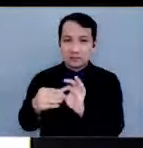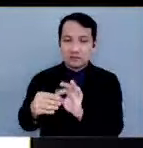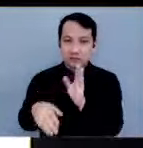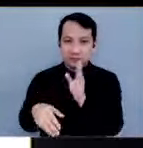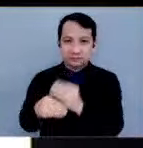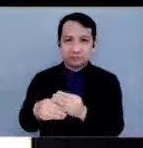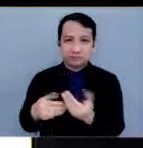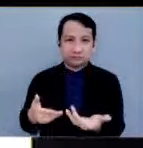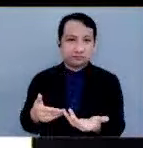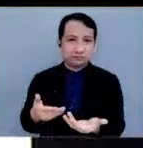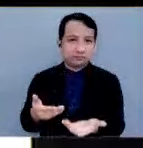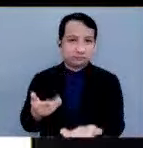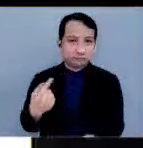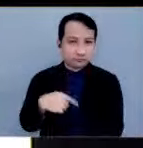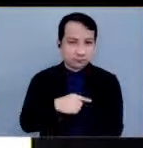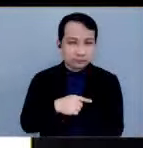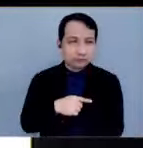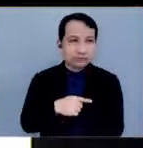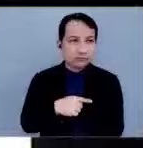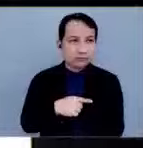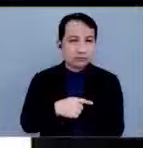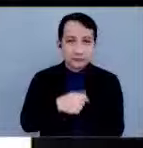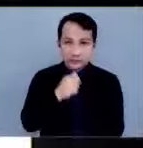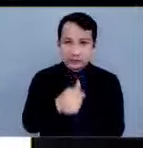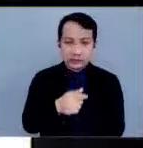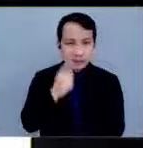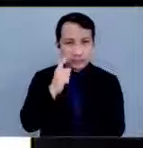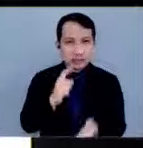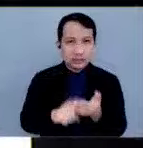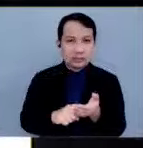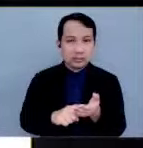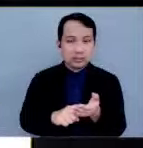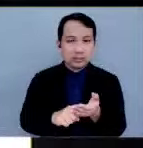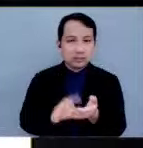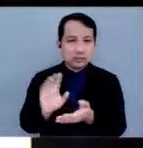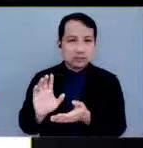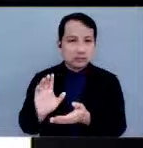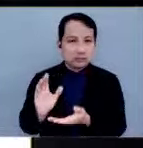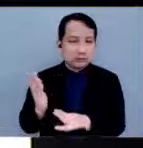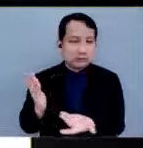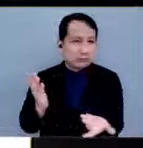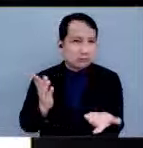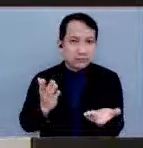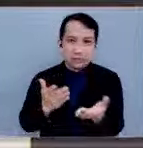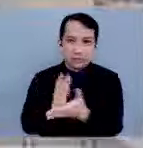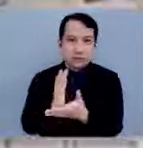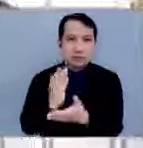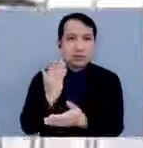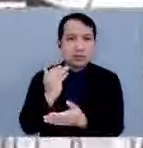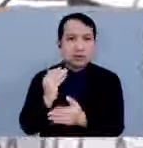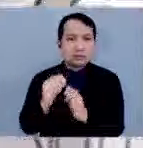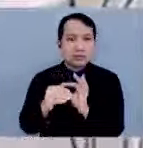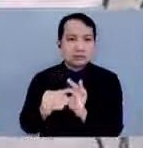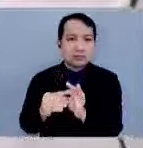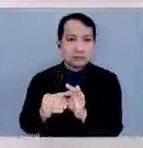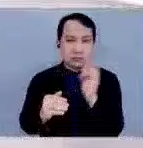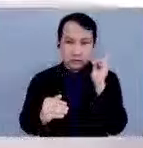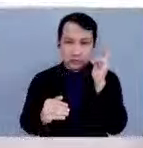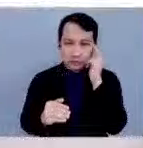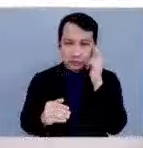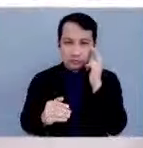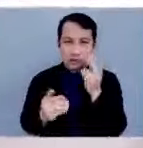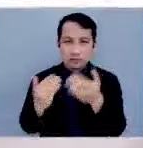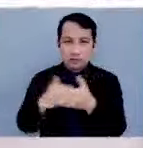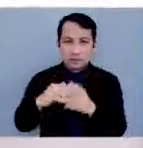why we are not recognizing that jurisdiction and the reason behind that. Bukod sa issue ng